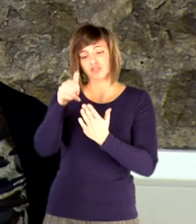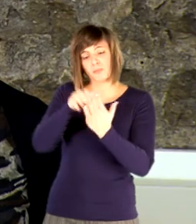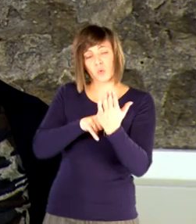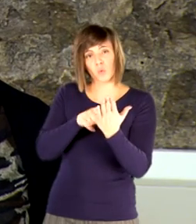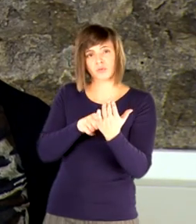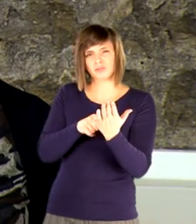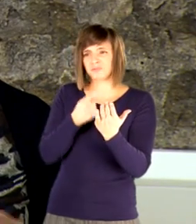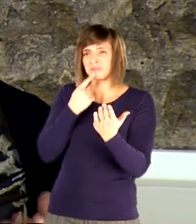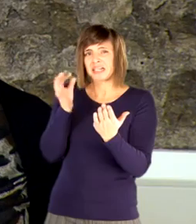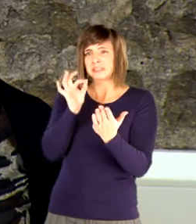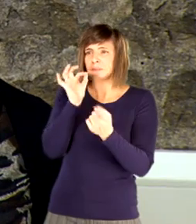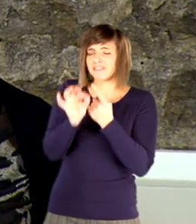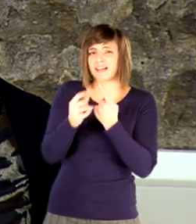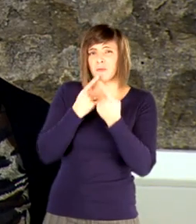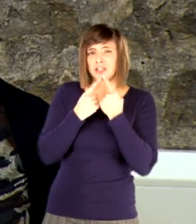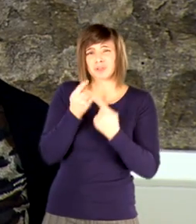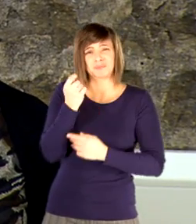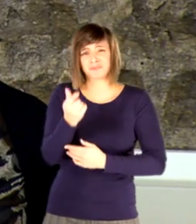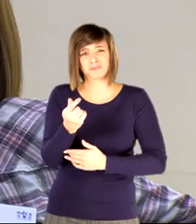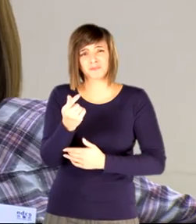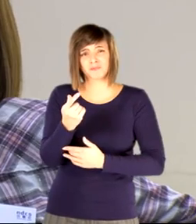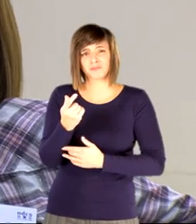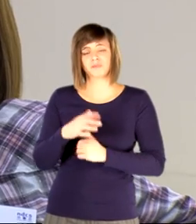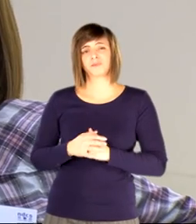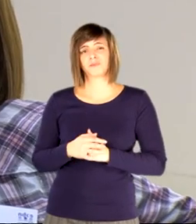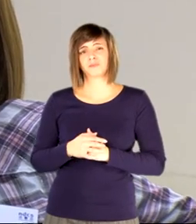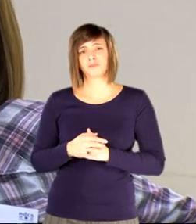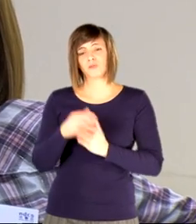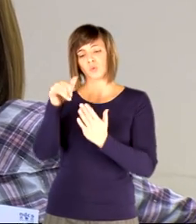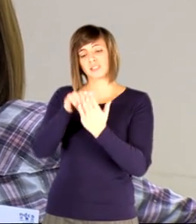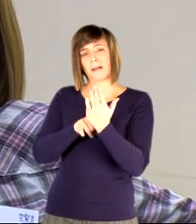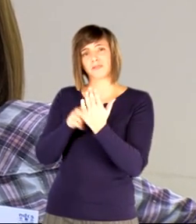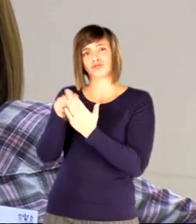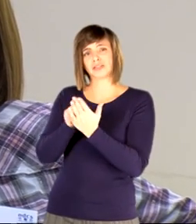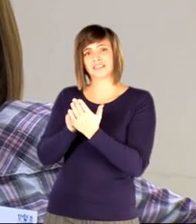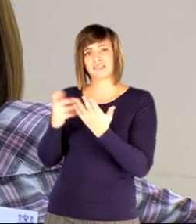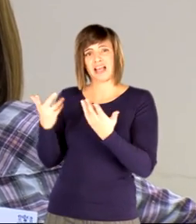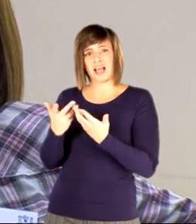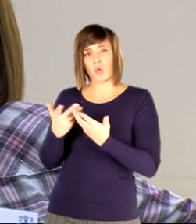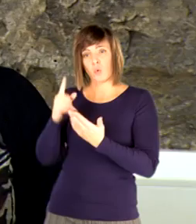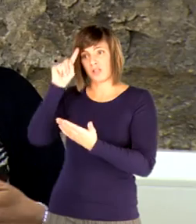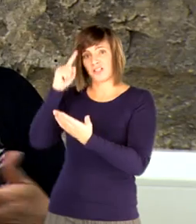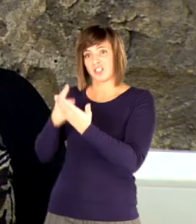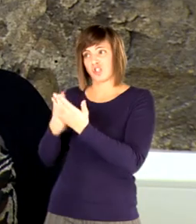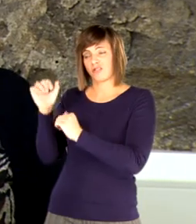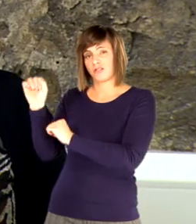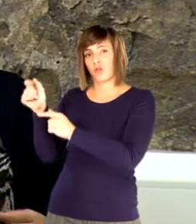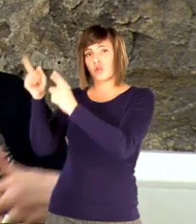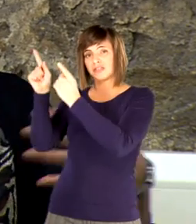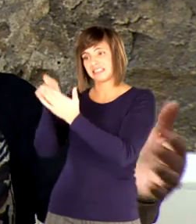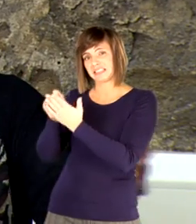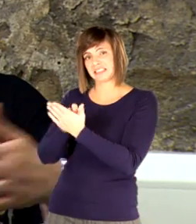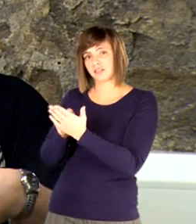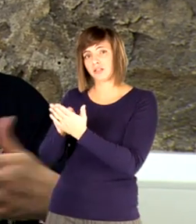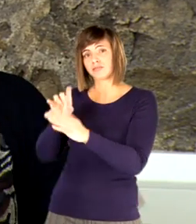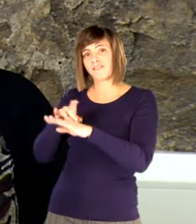therapist's reports don't specify and quantify in the first place. Because the way a statement is written, it's compiled by someone at the local authority